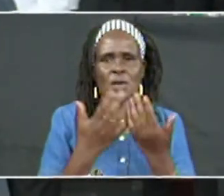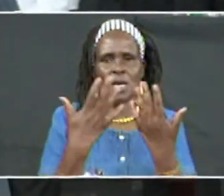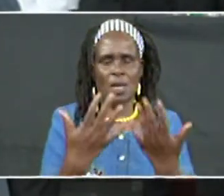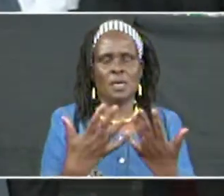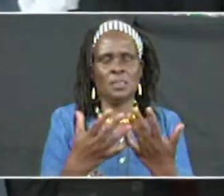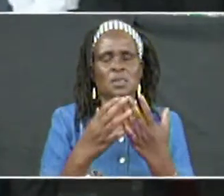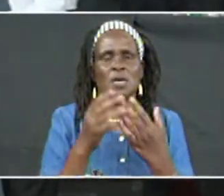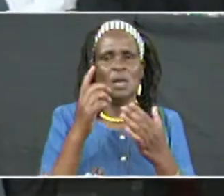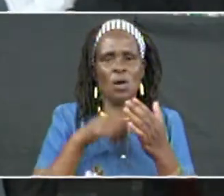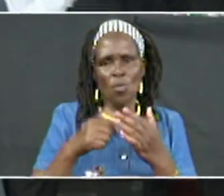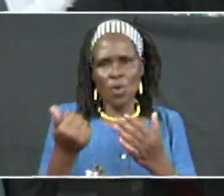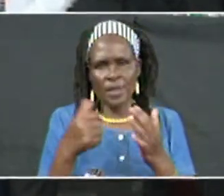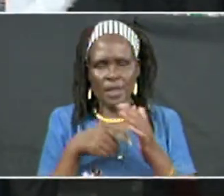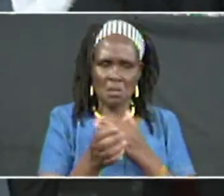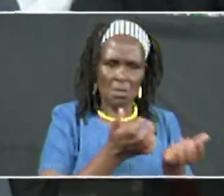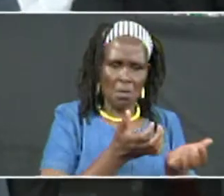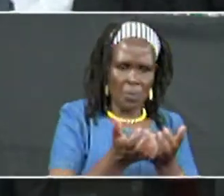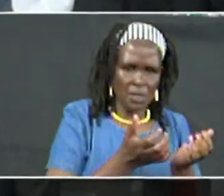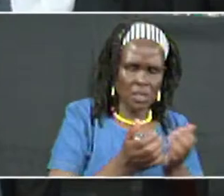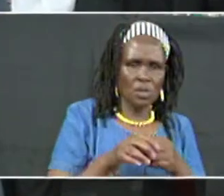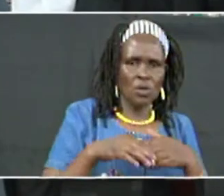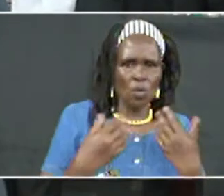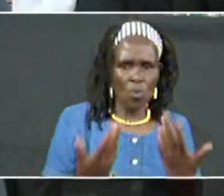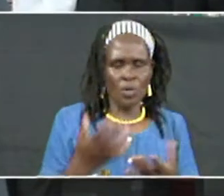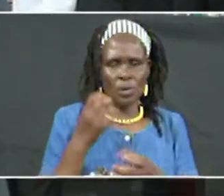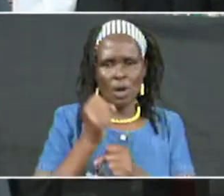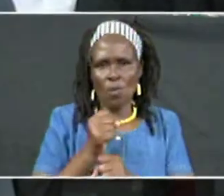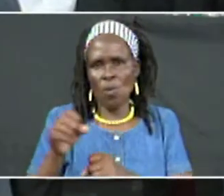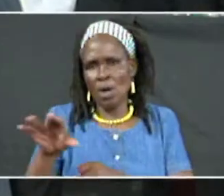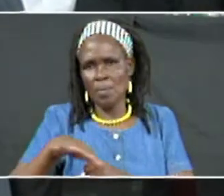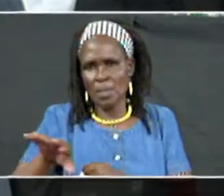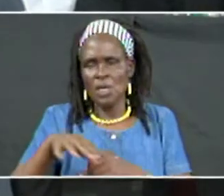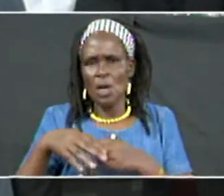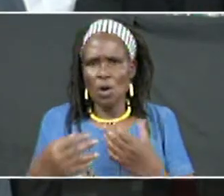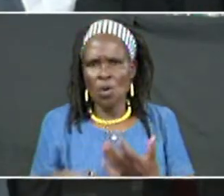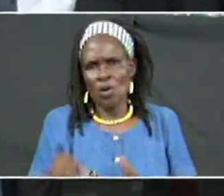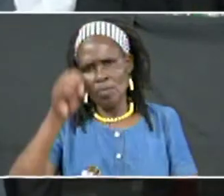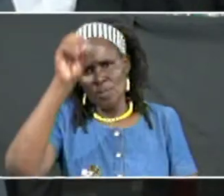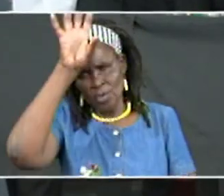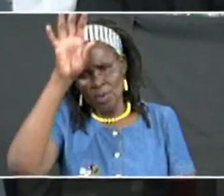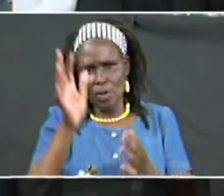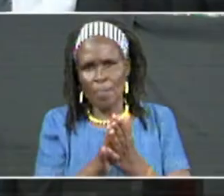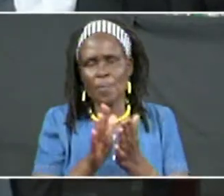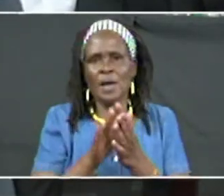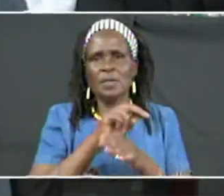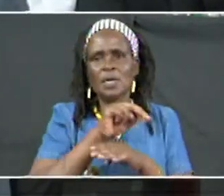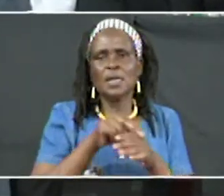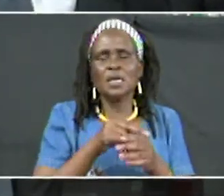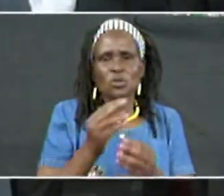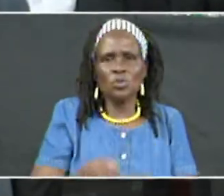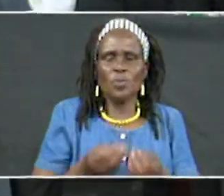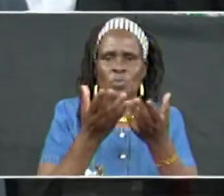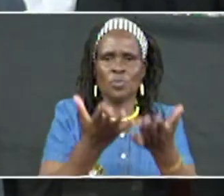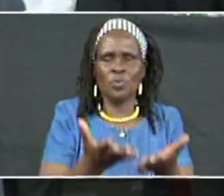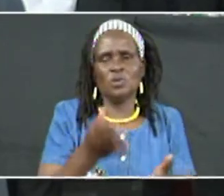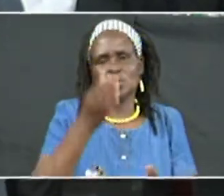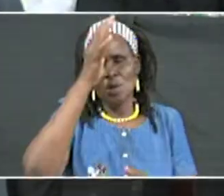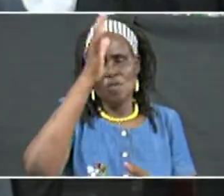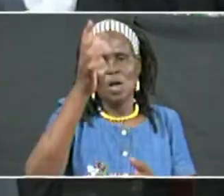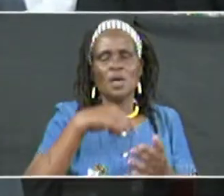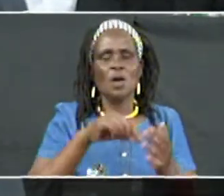in the business or in our workplaces or miraculous financial provision, Father, we